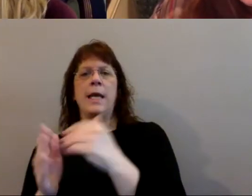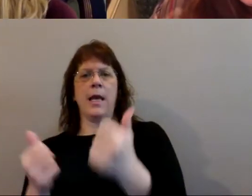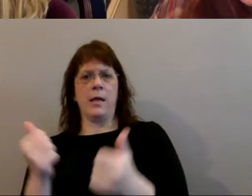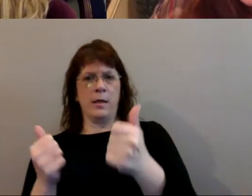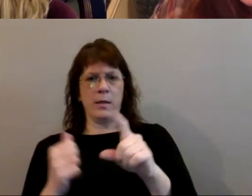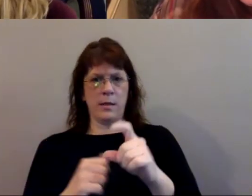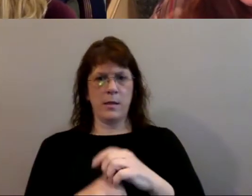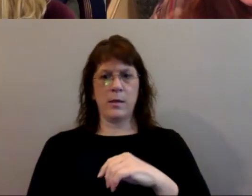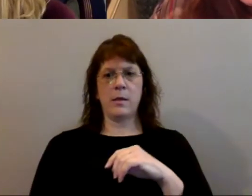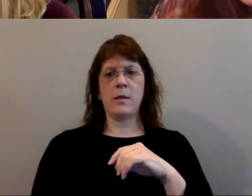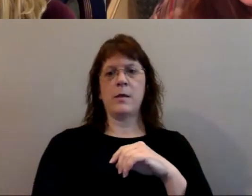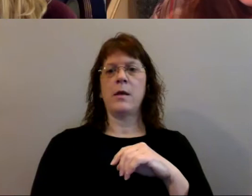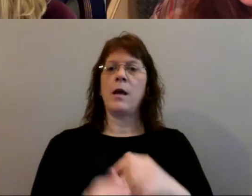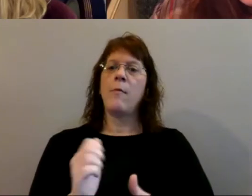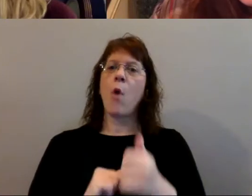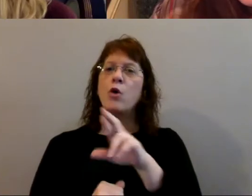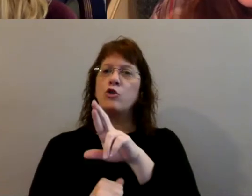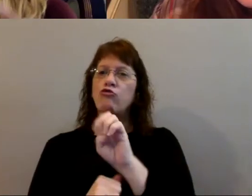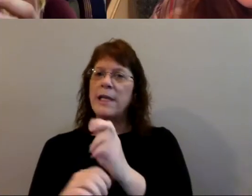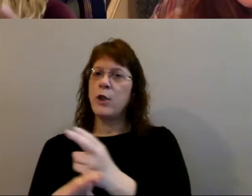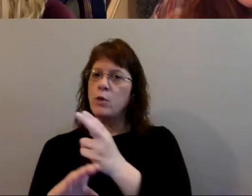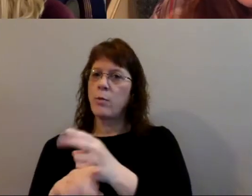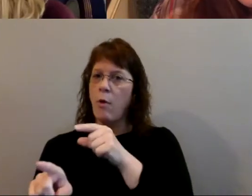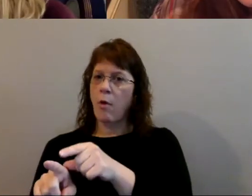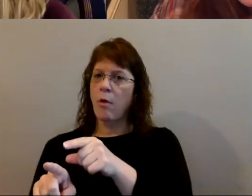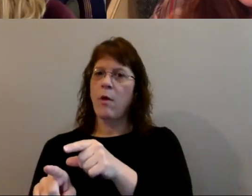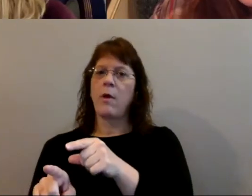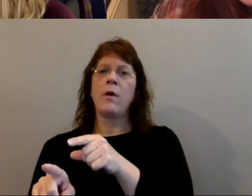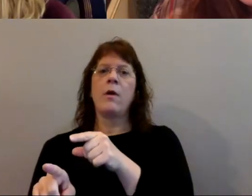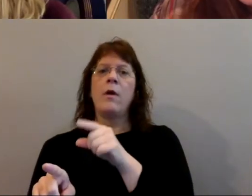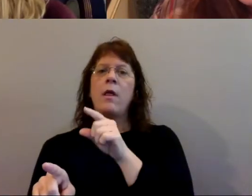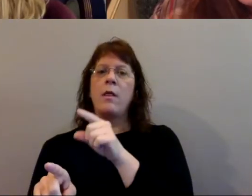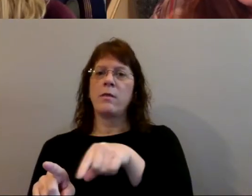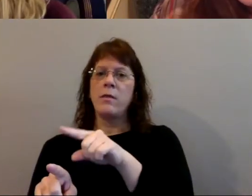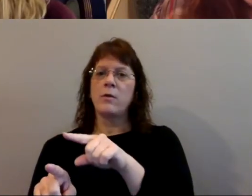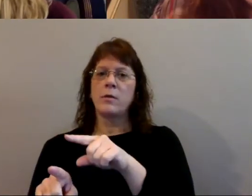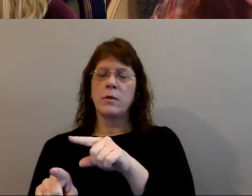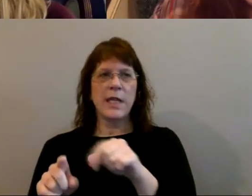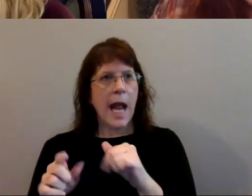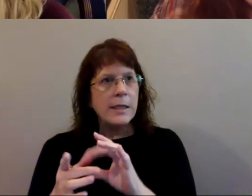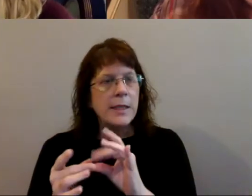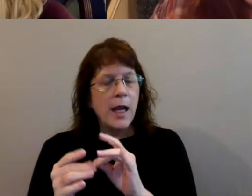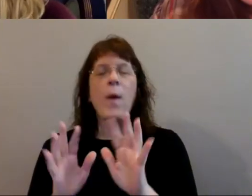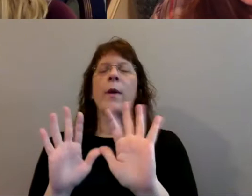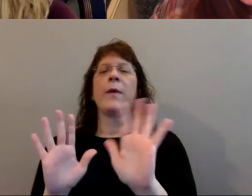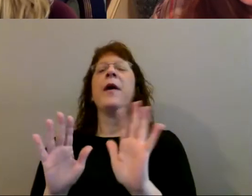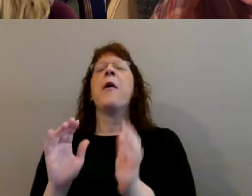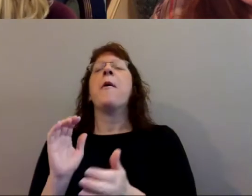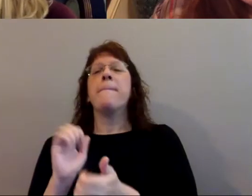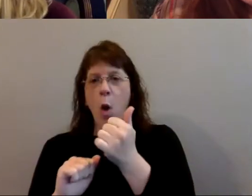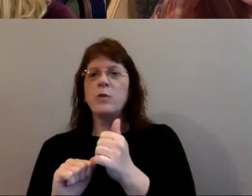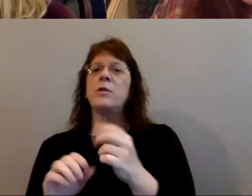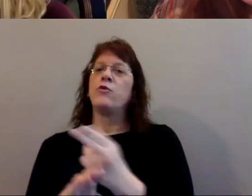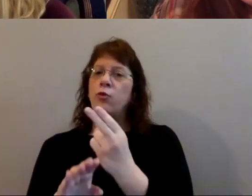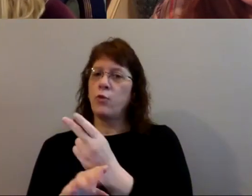Well, most of the reusable ones are the ones that like are not, wait, did I say most? Okay, yeah, most of the reusable ones are